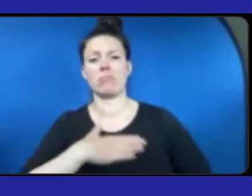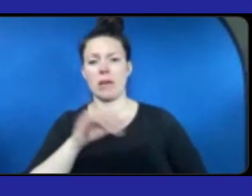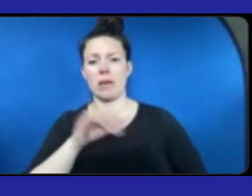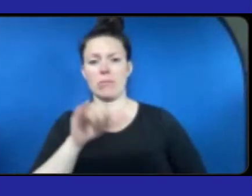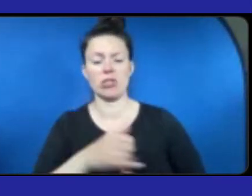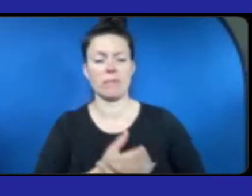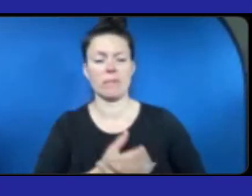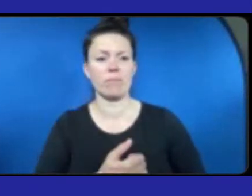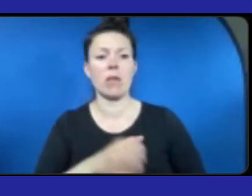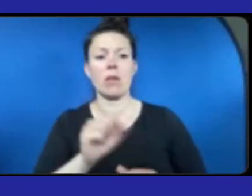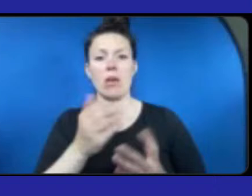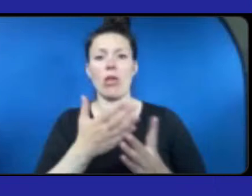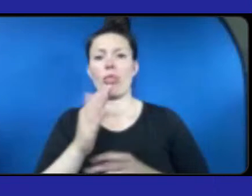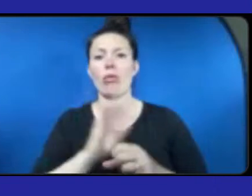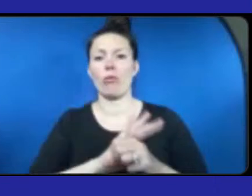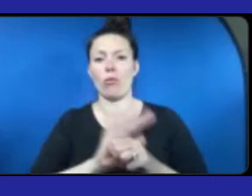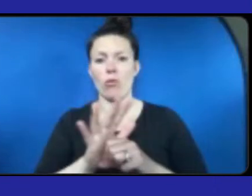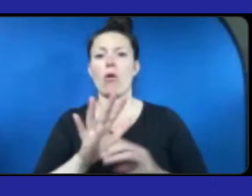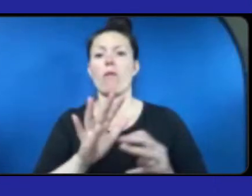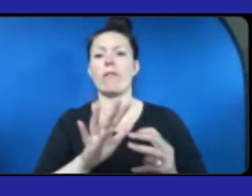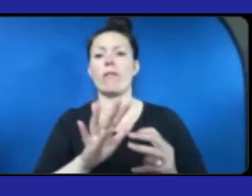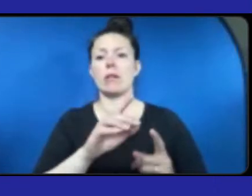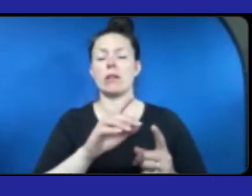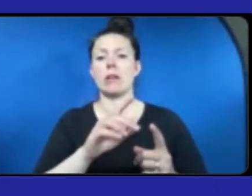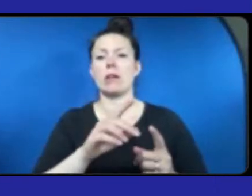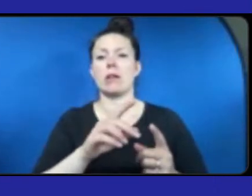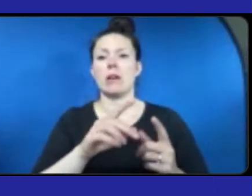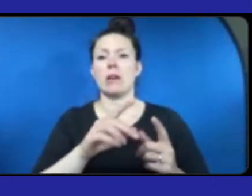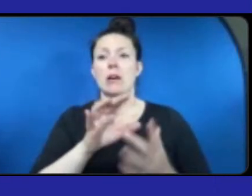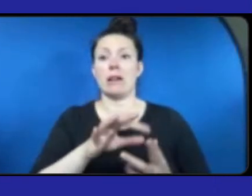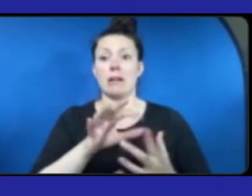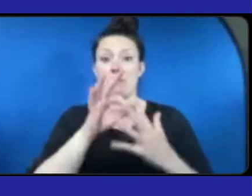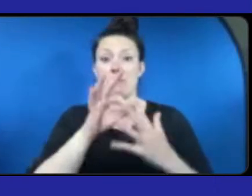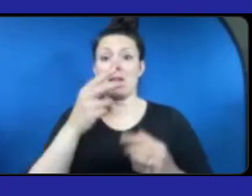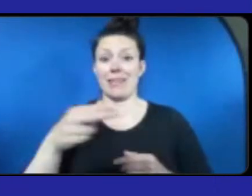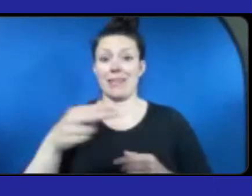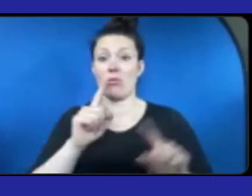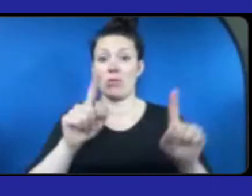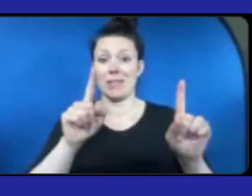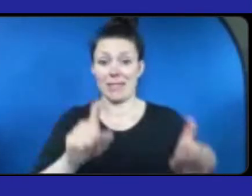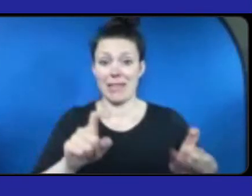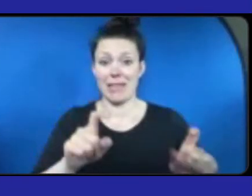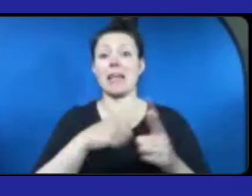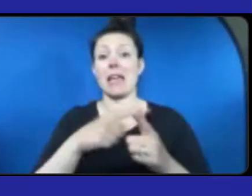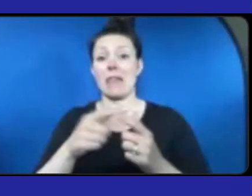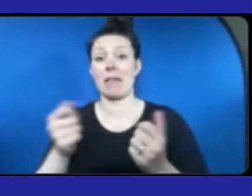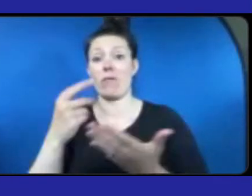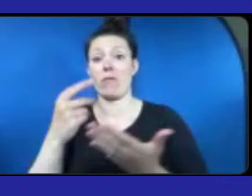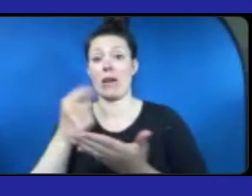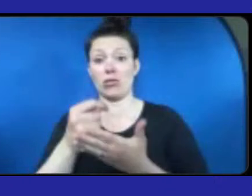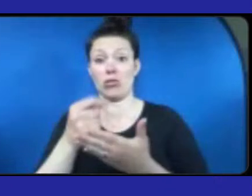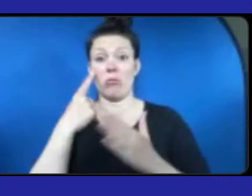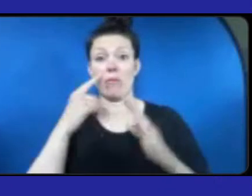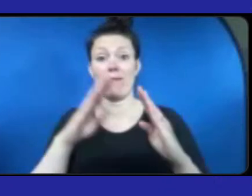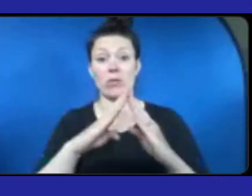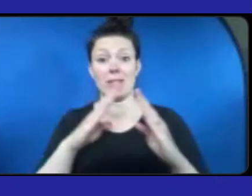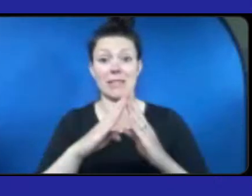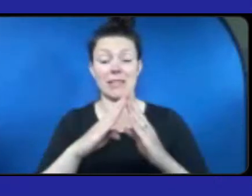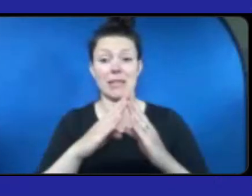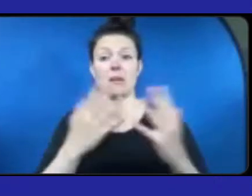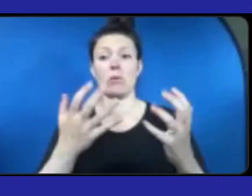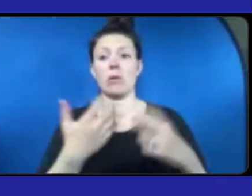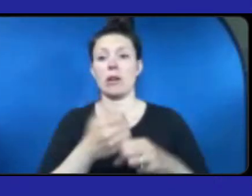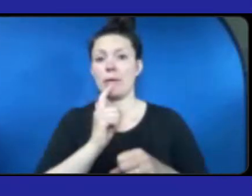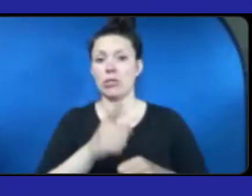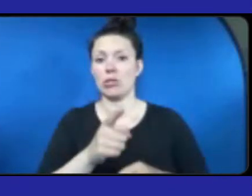throughout COVID, we've always, especially because Health and Hospitals was a testing and then a treatment center for the city, we wanted, again, to be sure that we